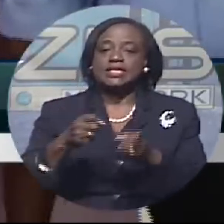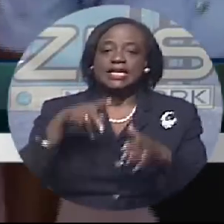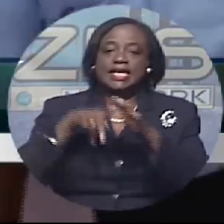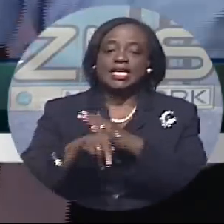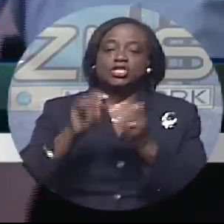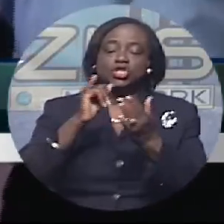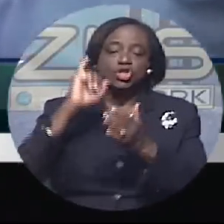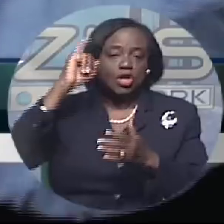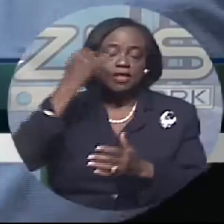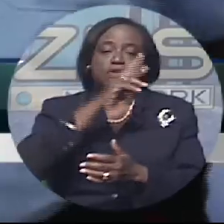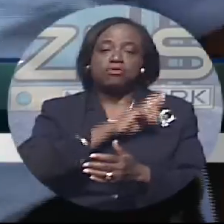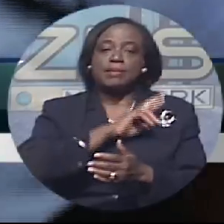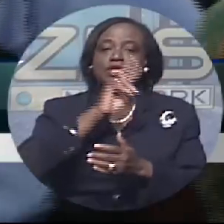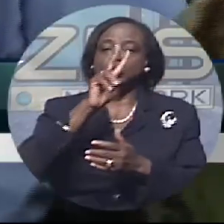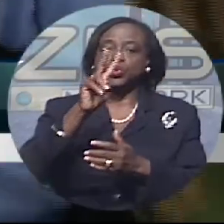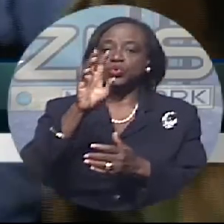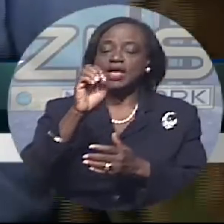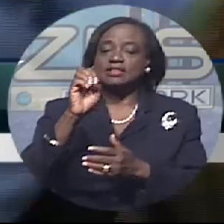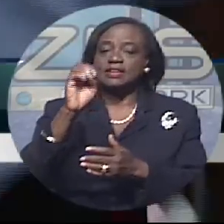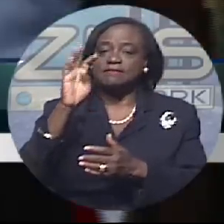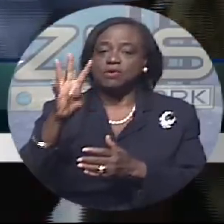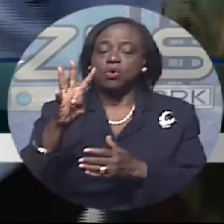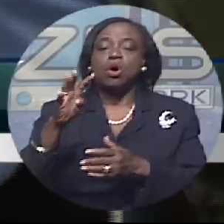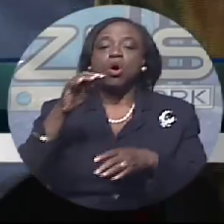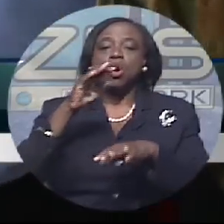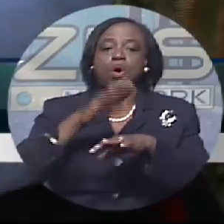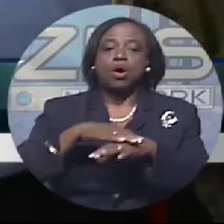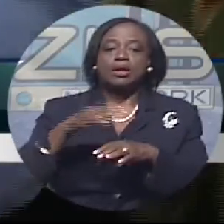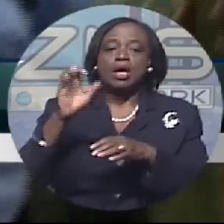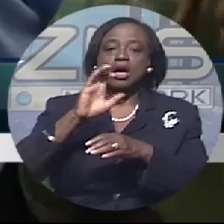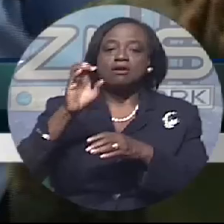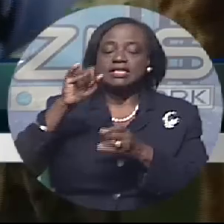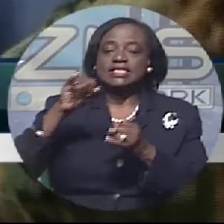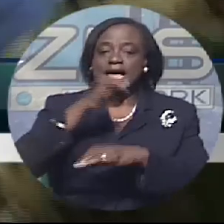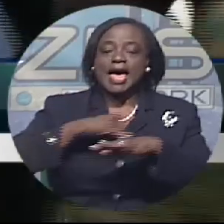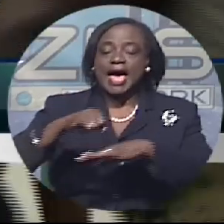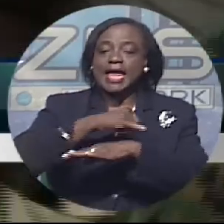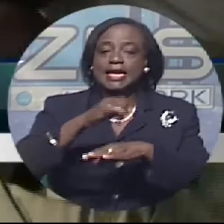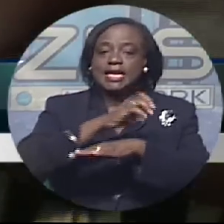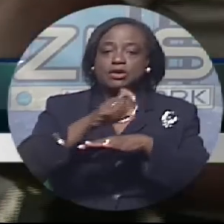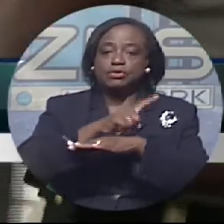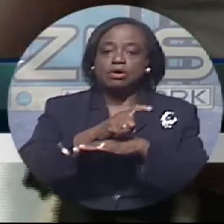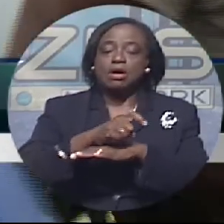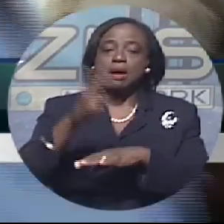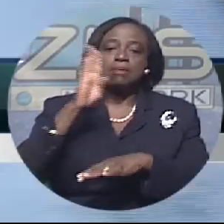in December 2004 while on Current Island, Eleuthera. Ramming was shot in the upper